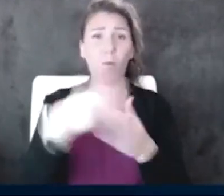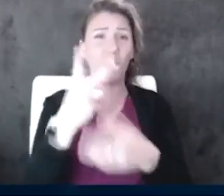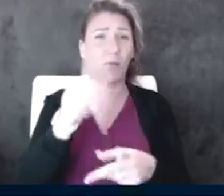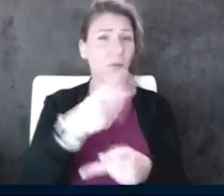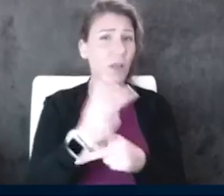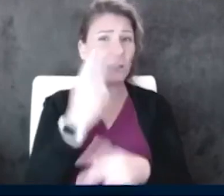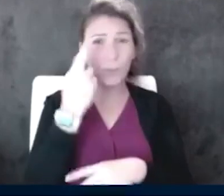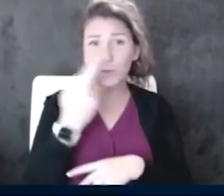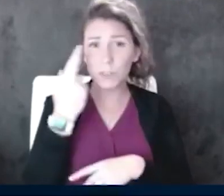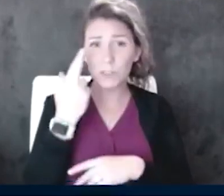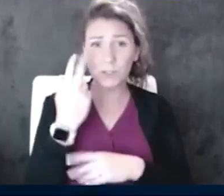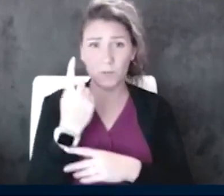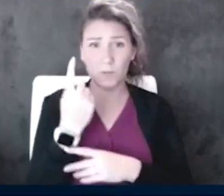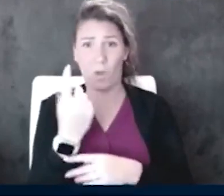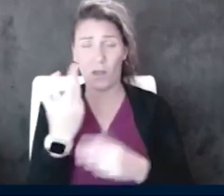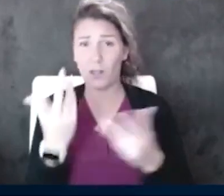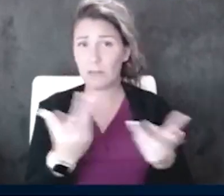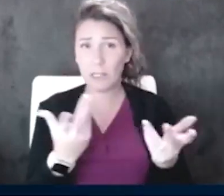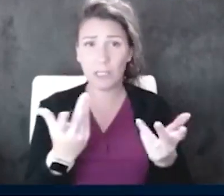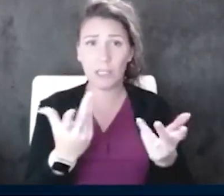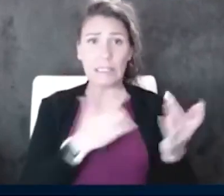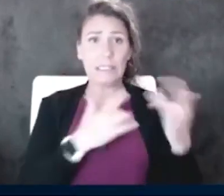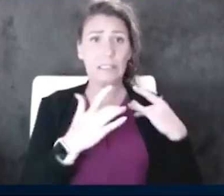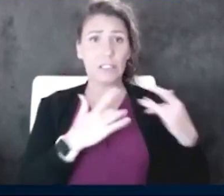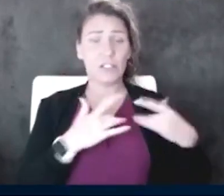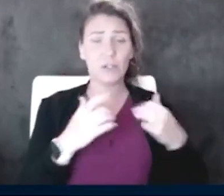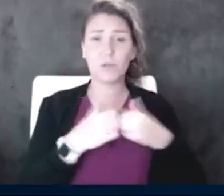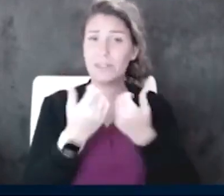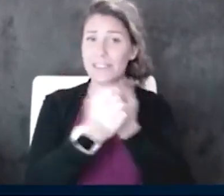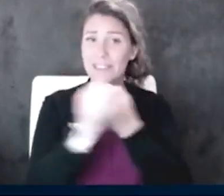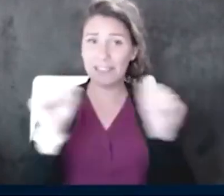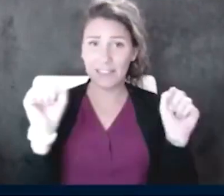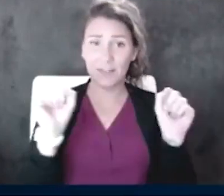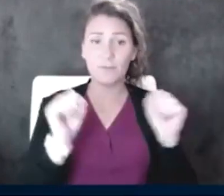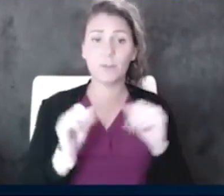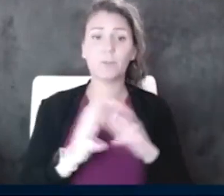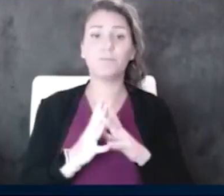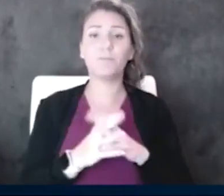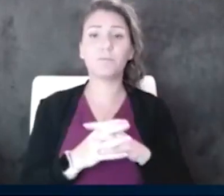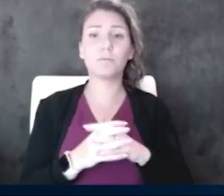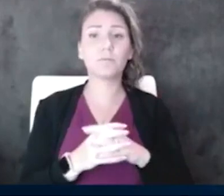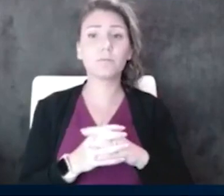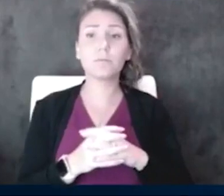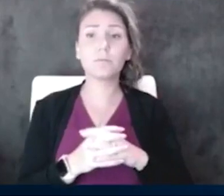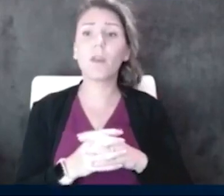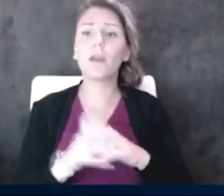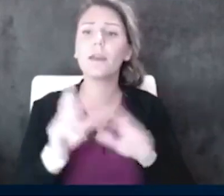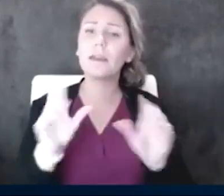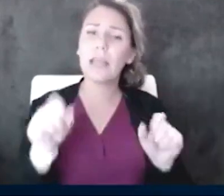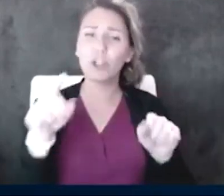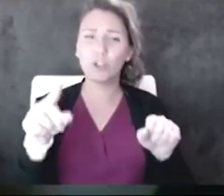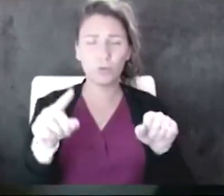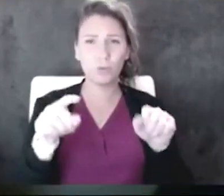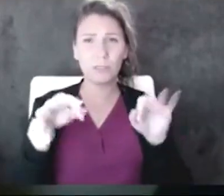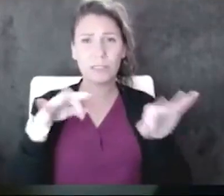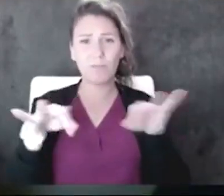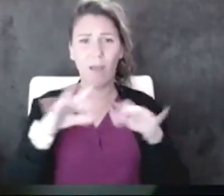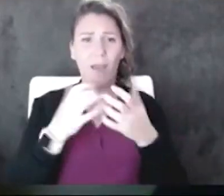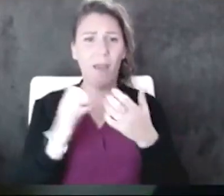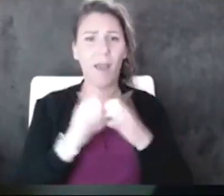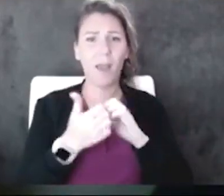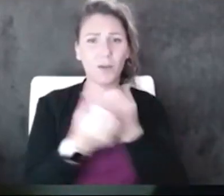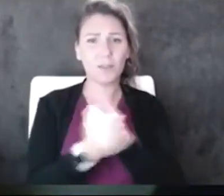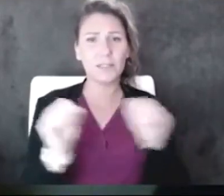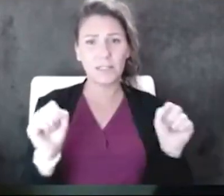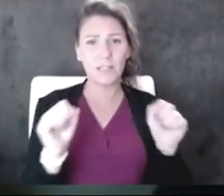is due to concerns over safety. So lay that to rest. How safe is it to donate blood right now?